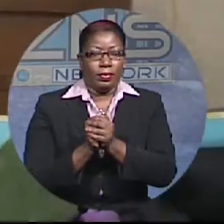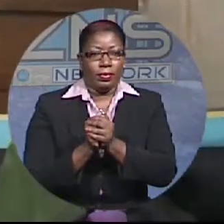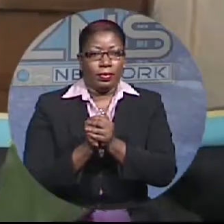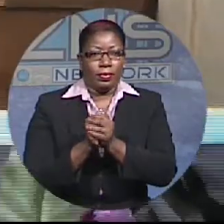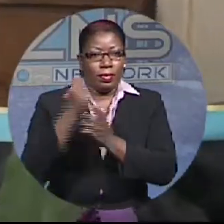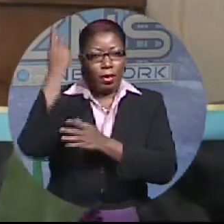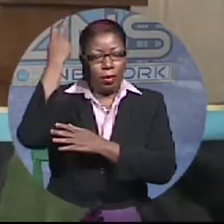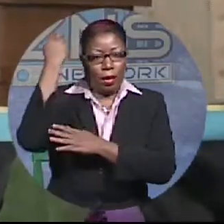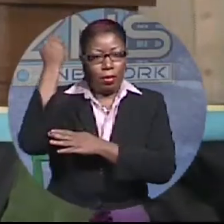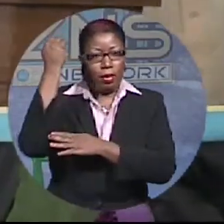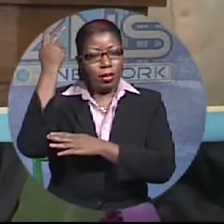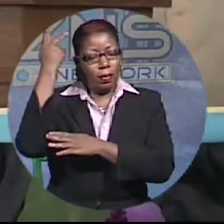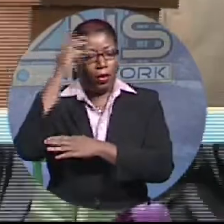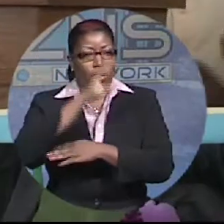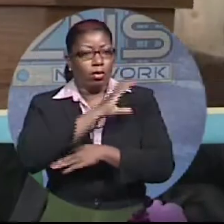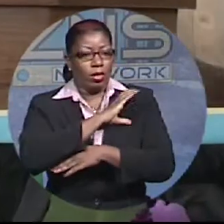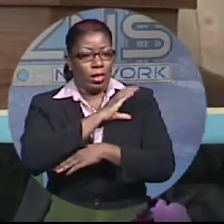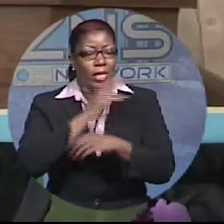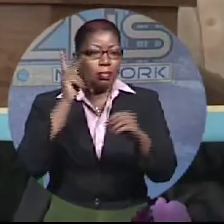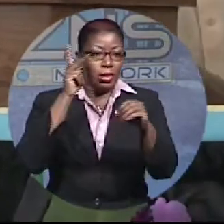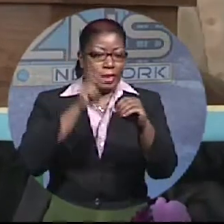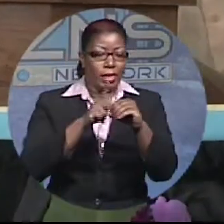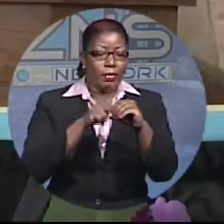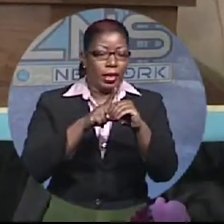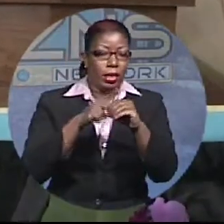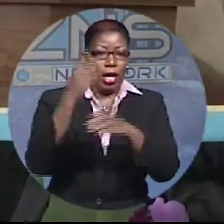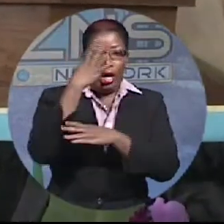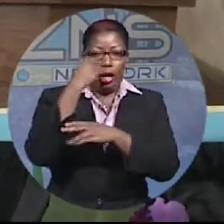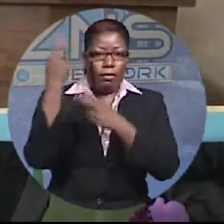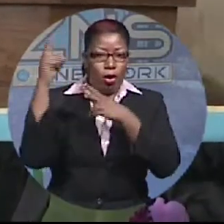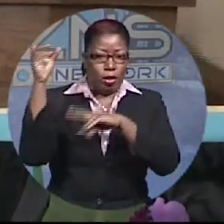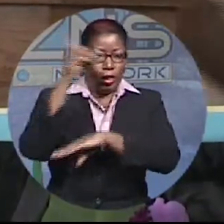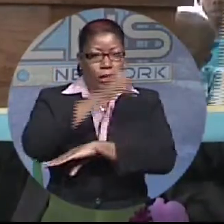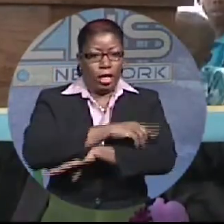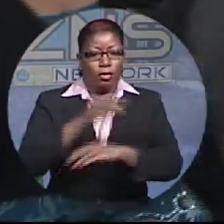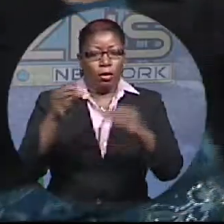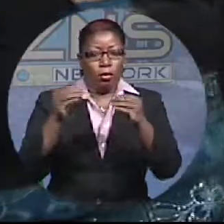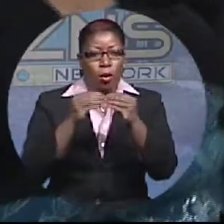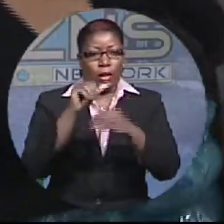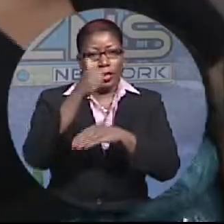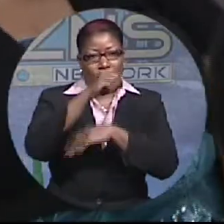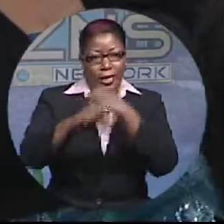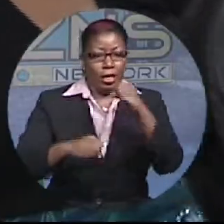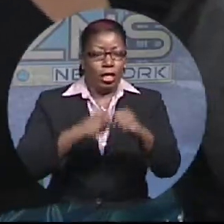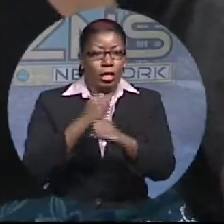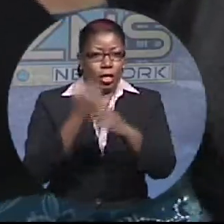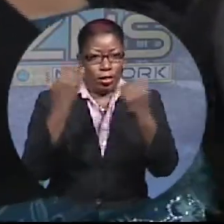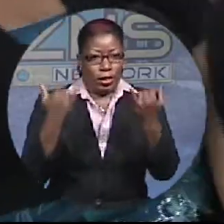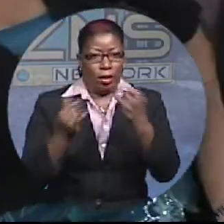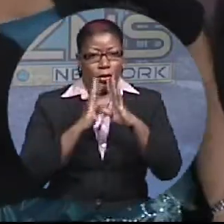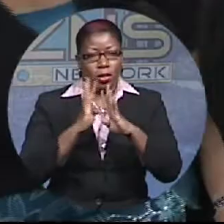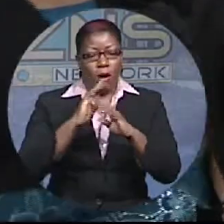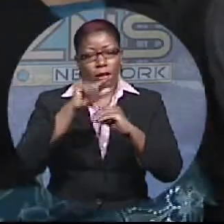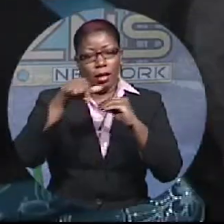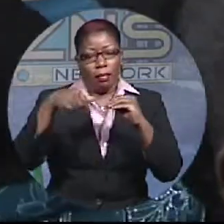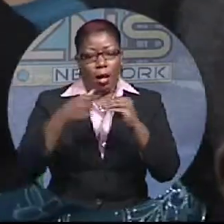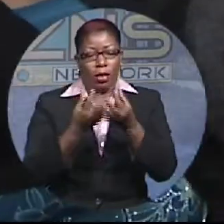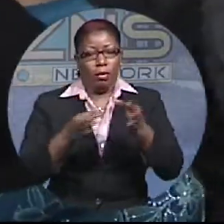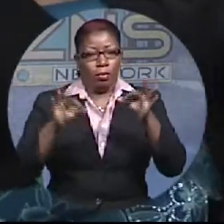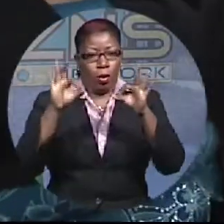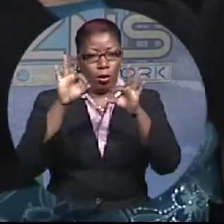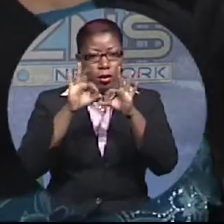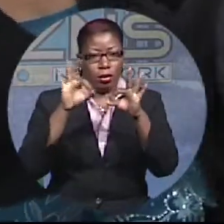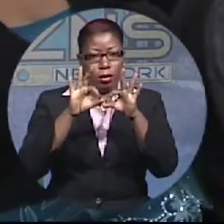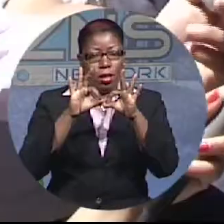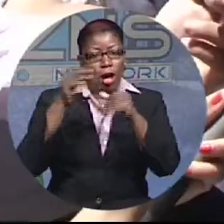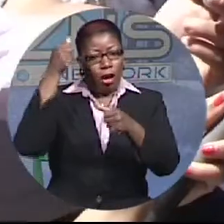Prime Minister Christie has participated in the Fox Hill Day festivities for more than a decade now. He talks about the importance of commemorating